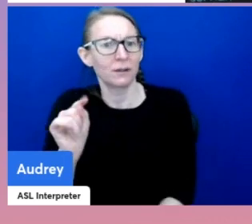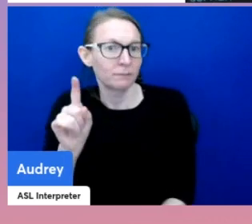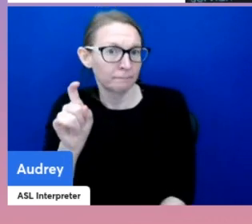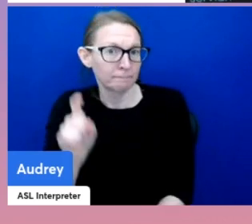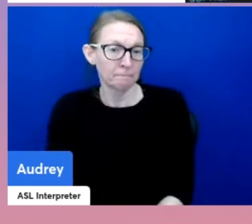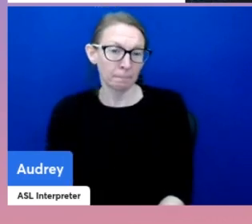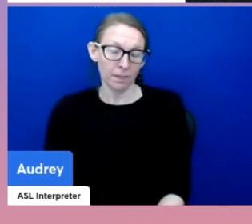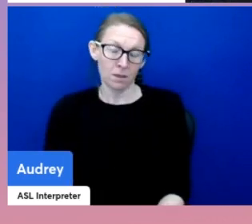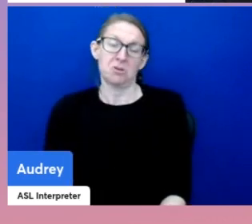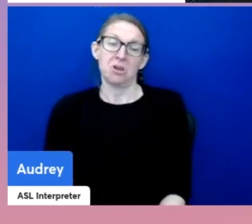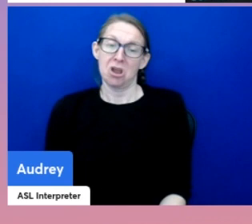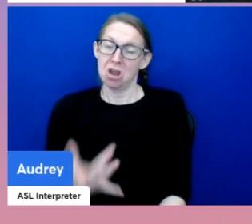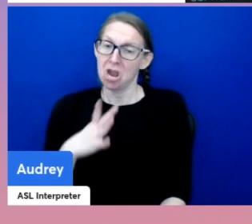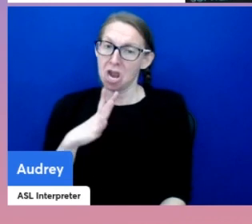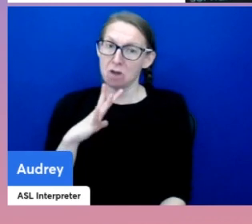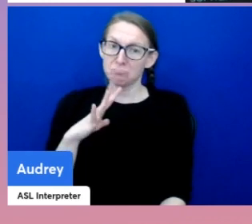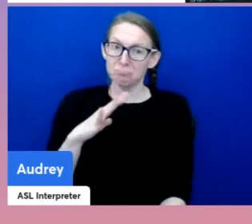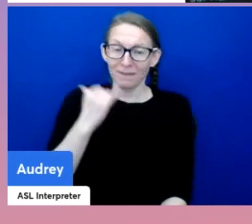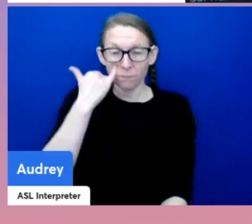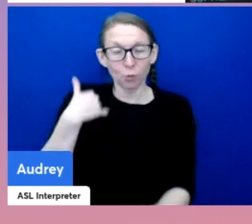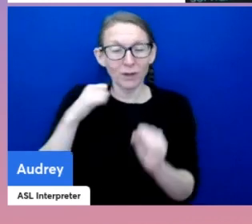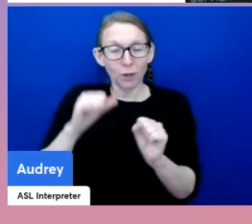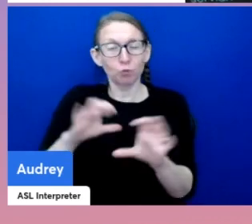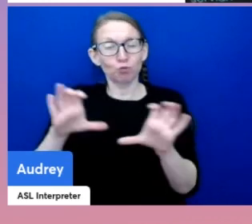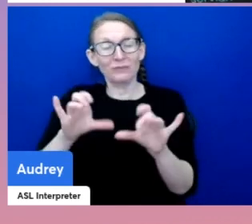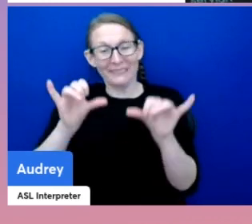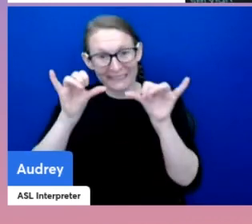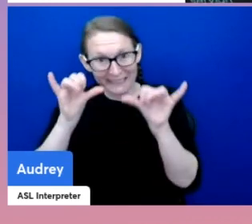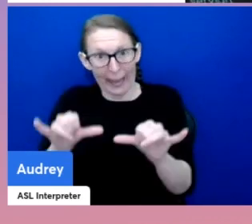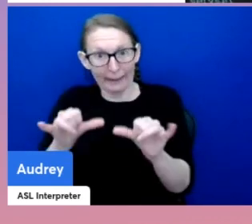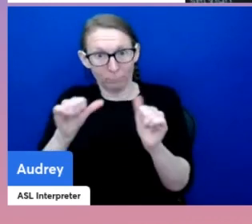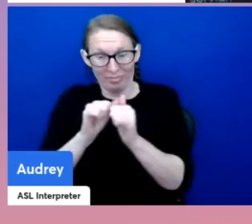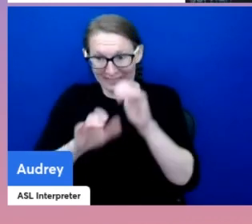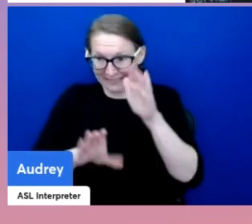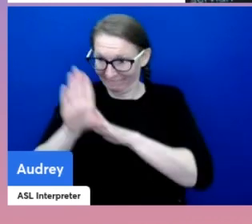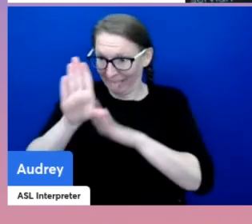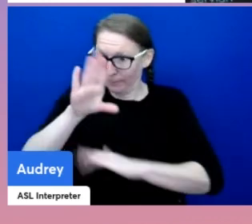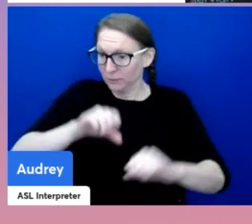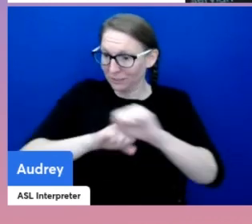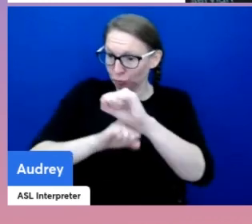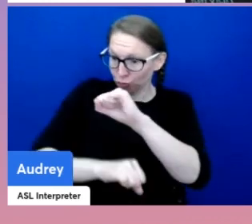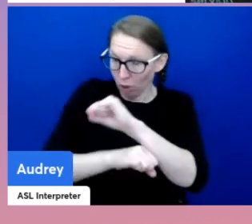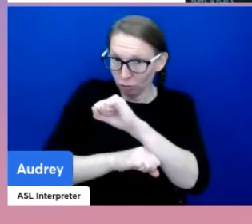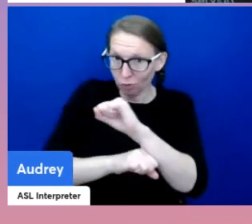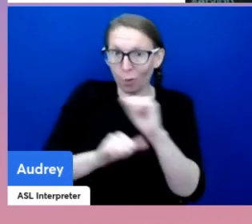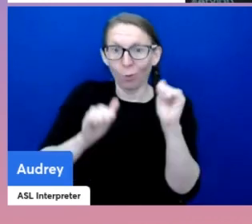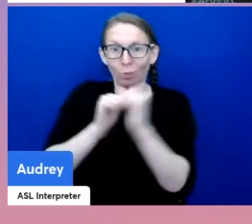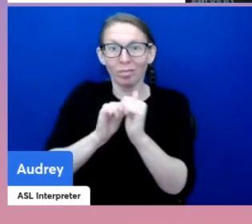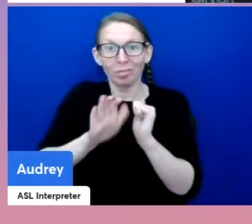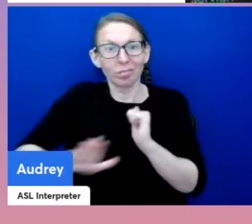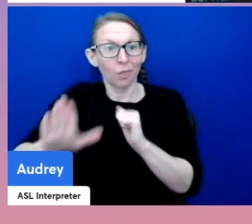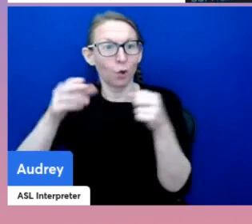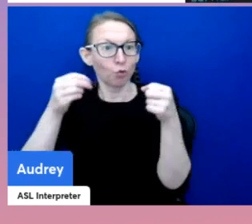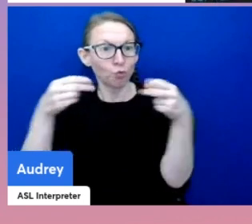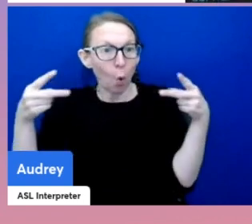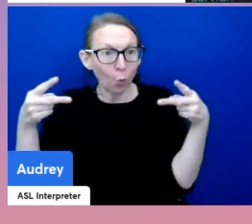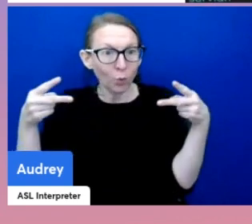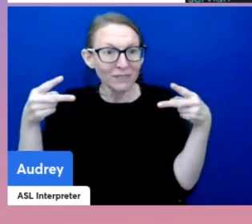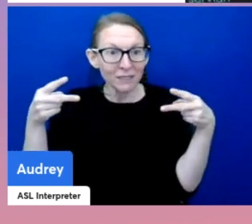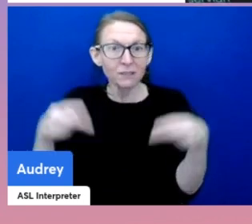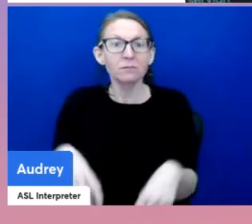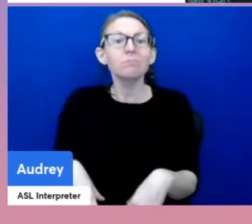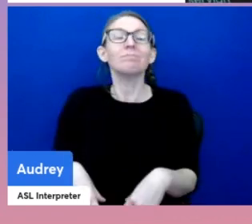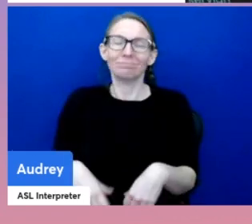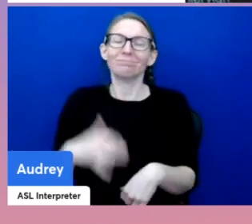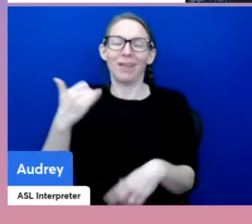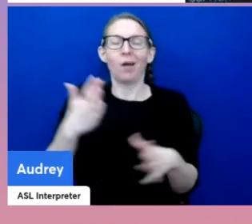Wouldn't it be great if we could do the same thing we're doing with our developers' infrastructure with our developers' code? And that brings us to